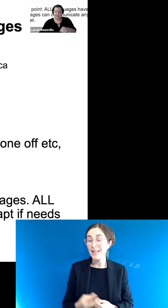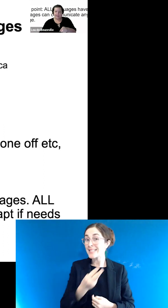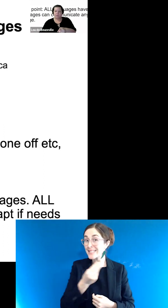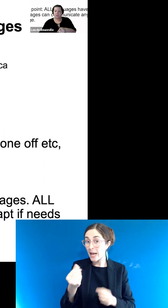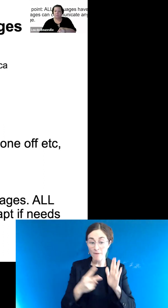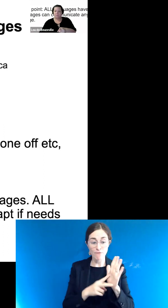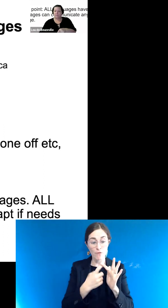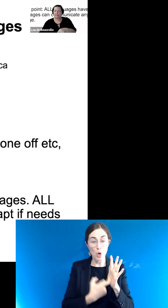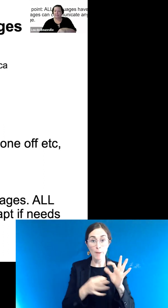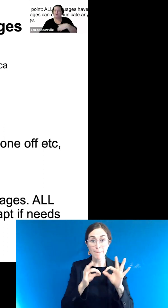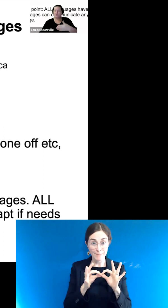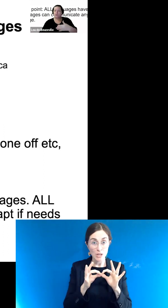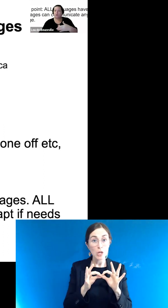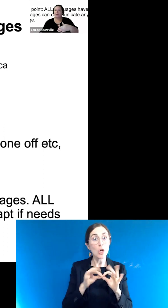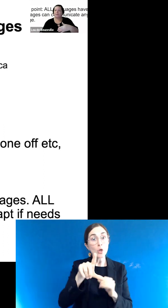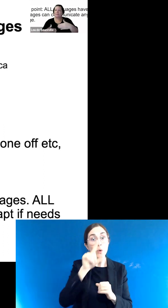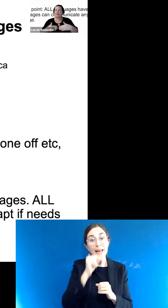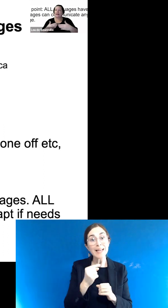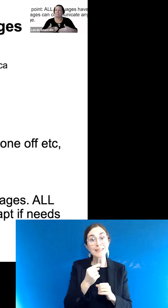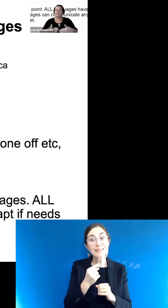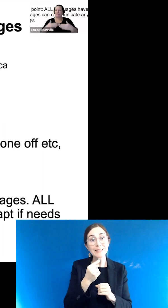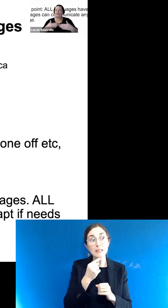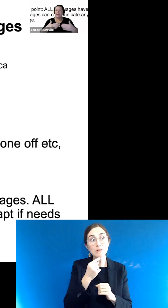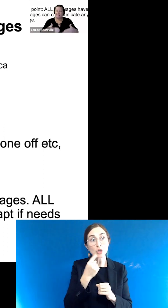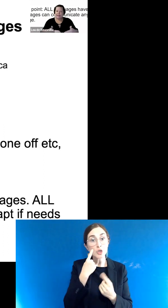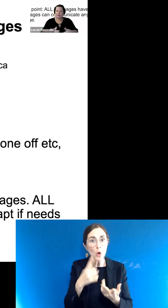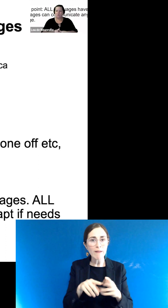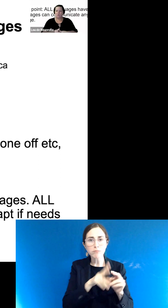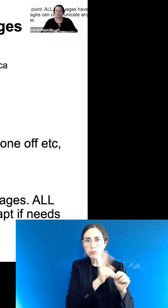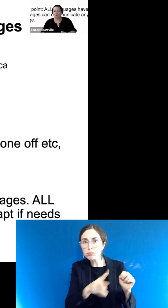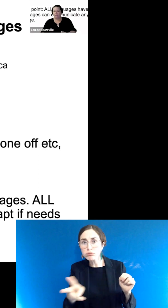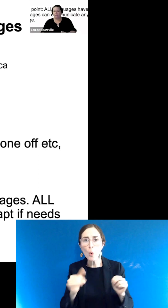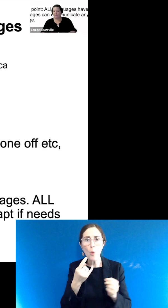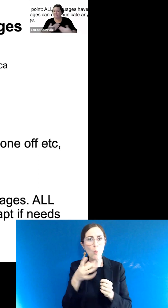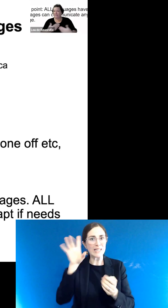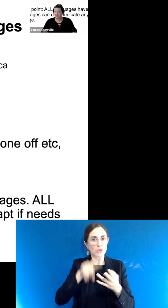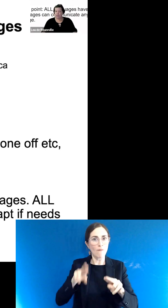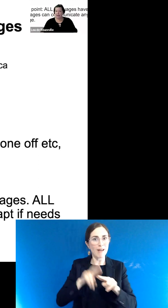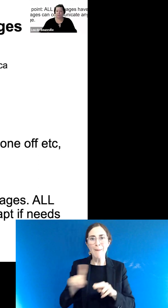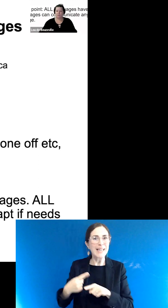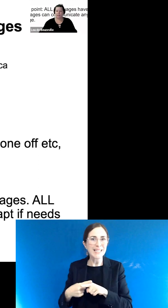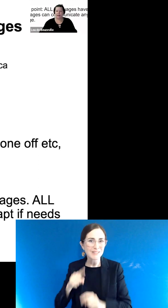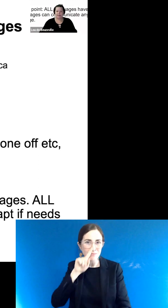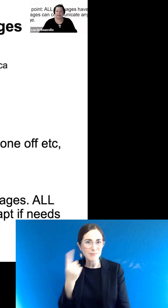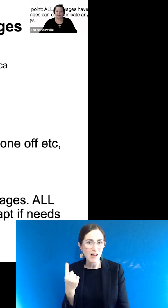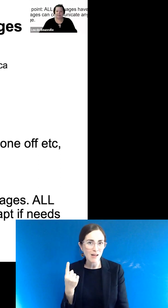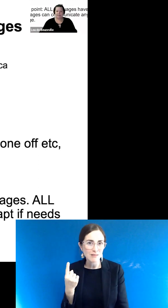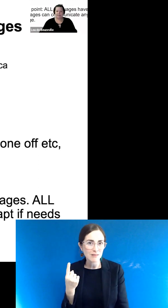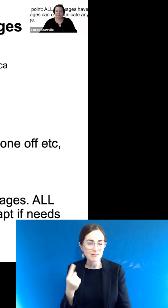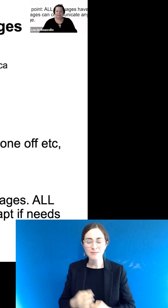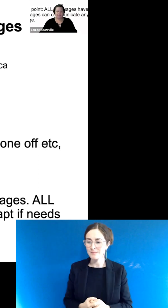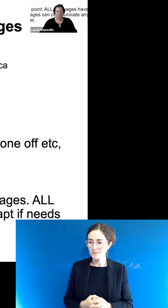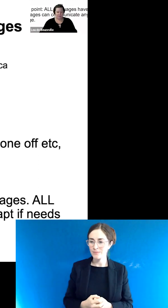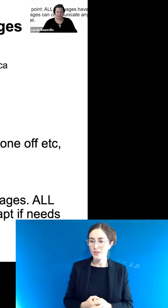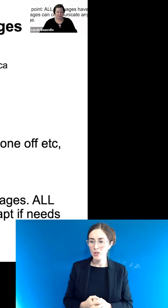For some verbs in Auslan, you can show if something happened again and again or a one-off. English can't do that. So